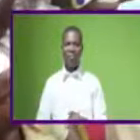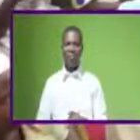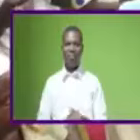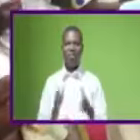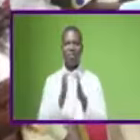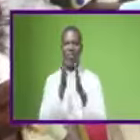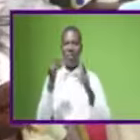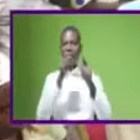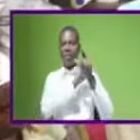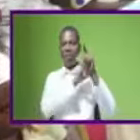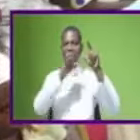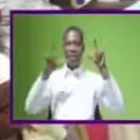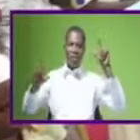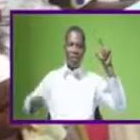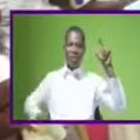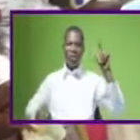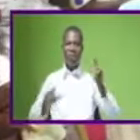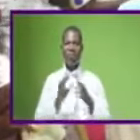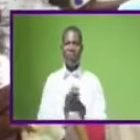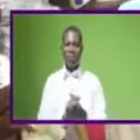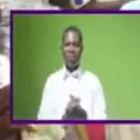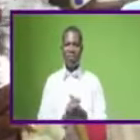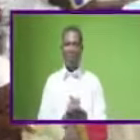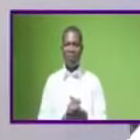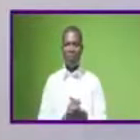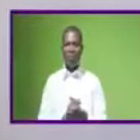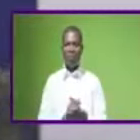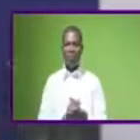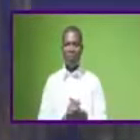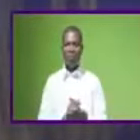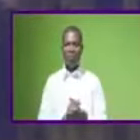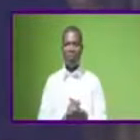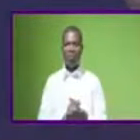Praise the Lord. Hallelujah.